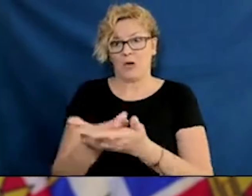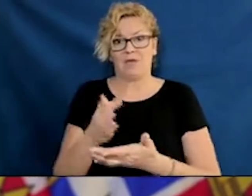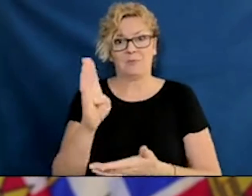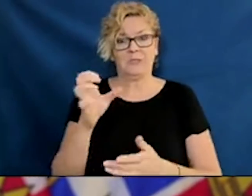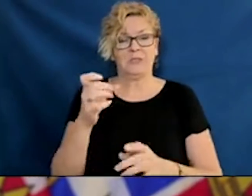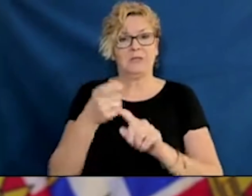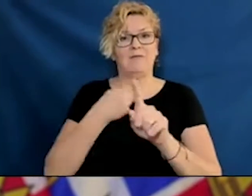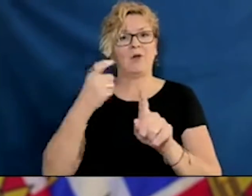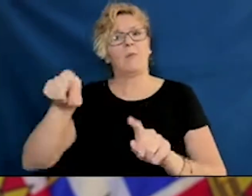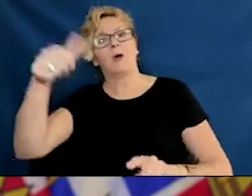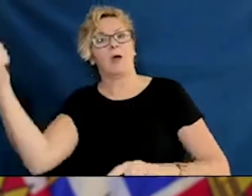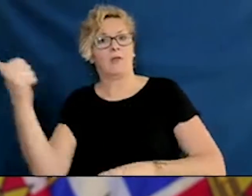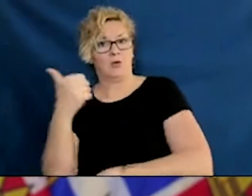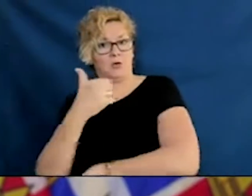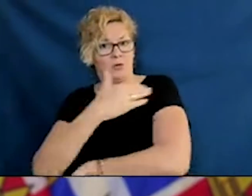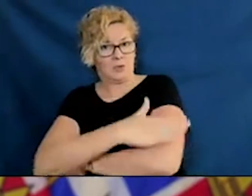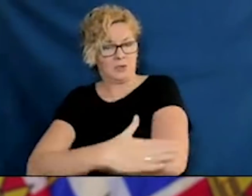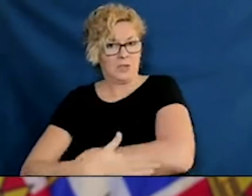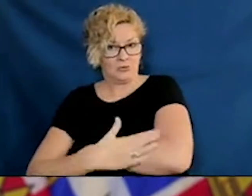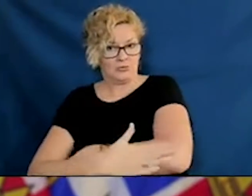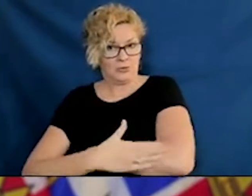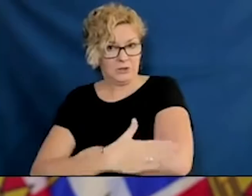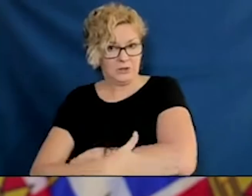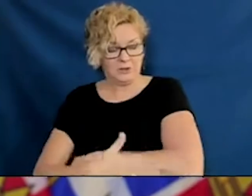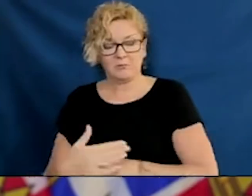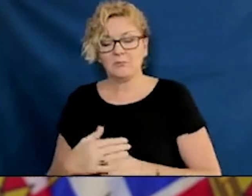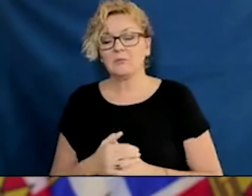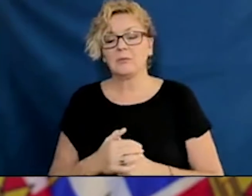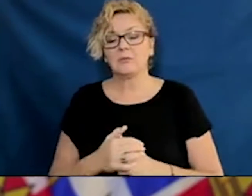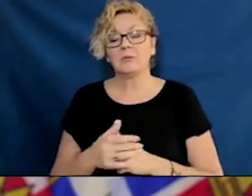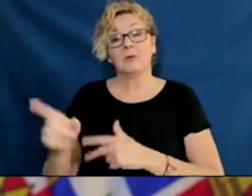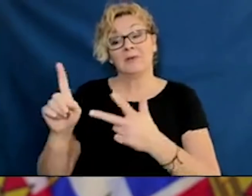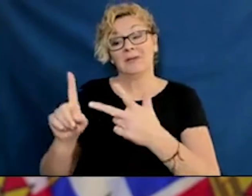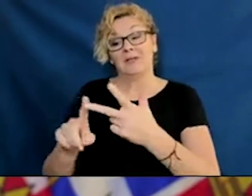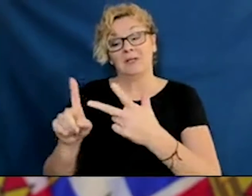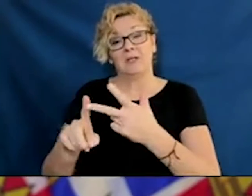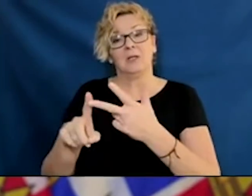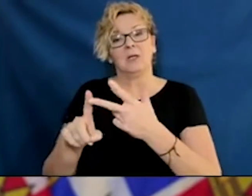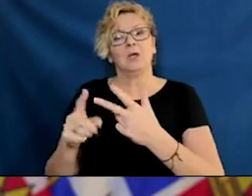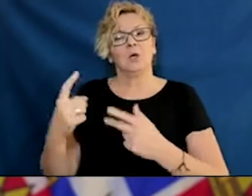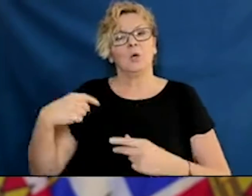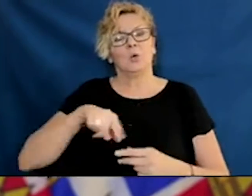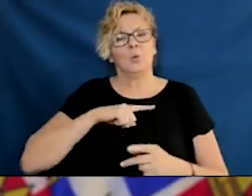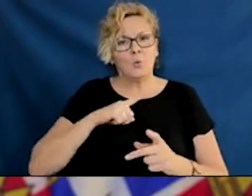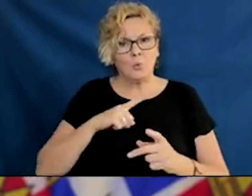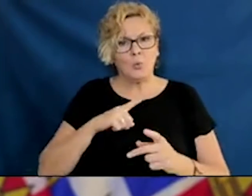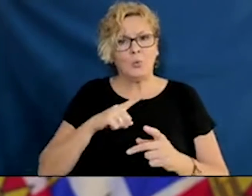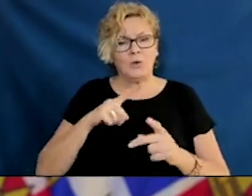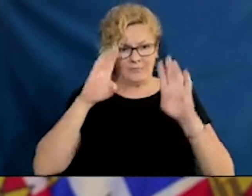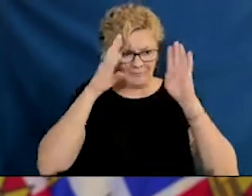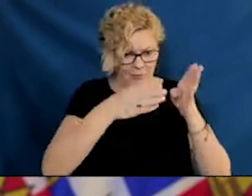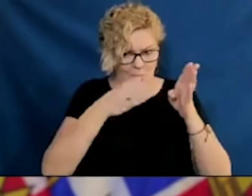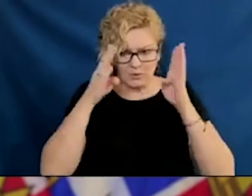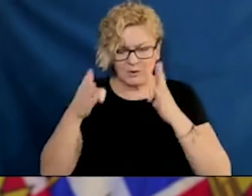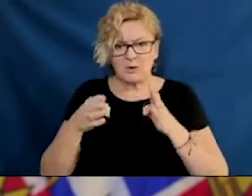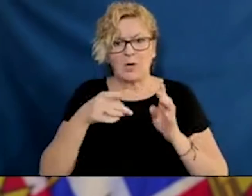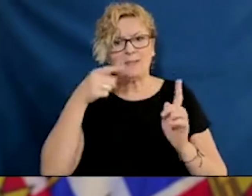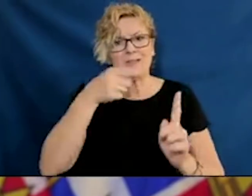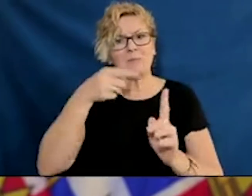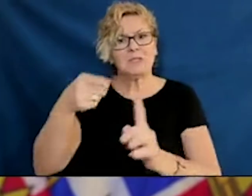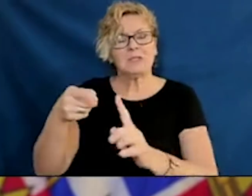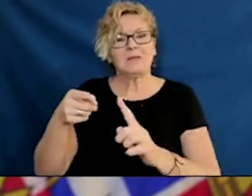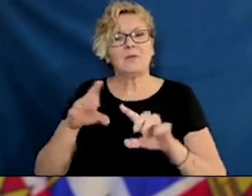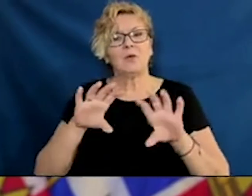destinations who have tested positive for COVID-19, and we are targeting specific groups where we've seen in other parts of the world may